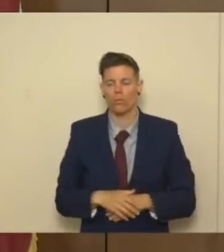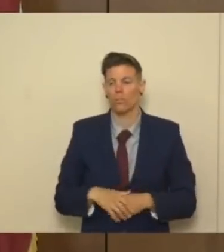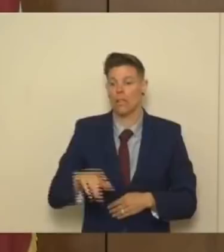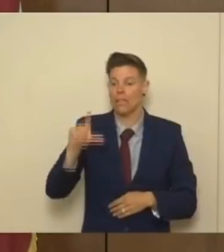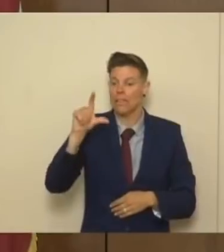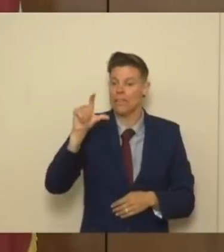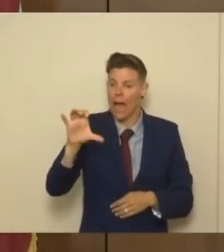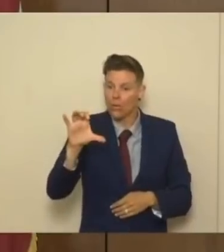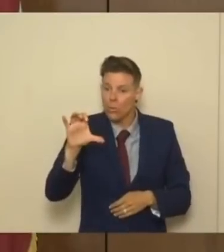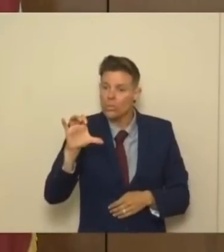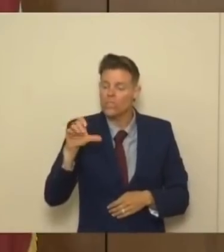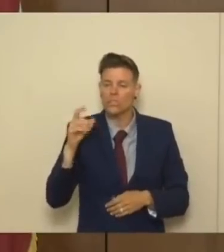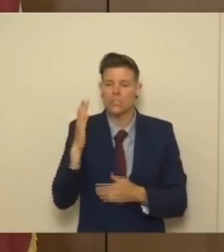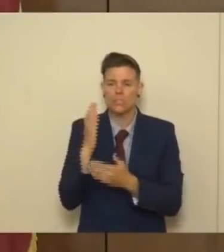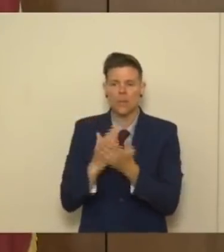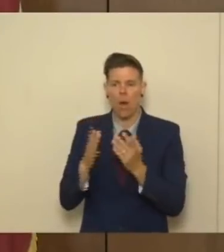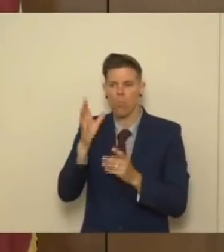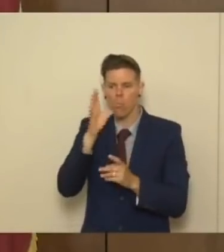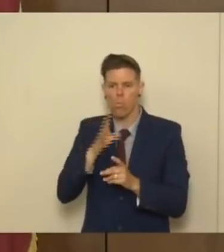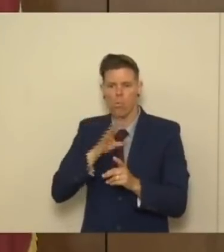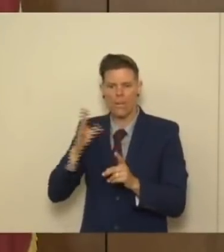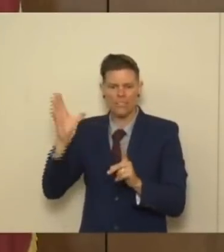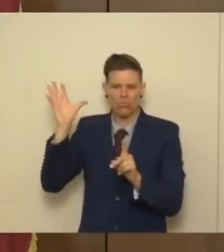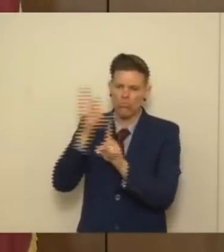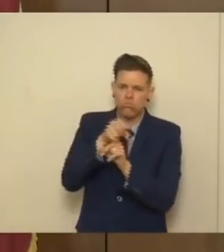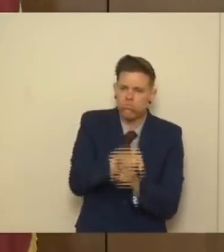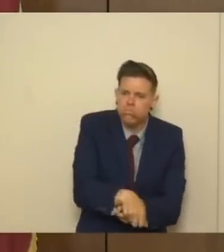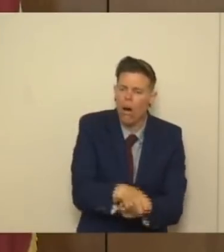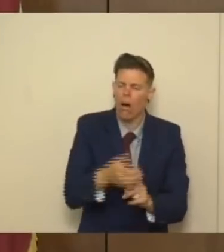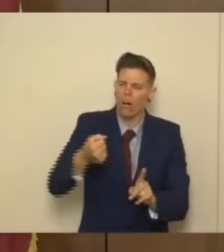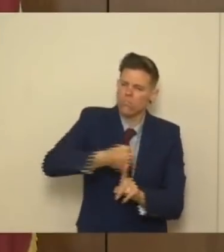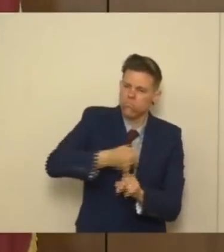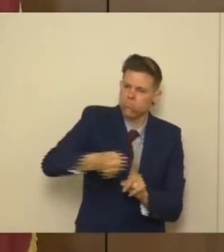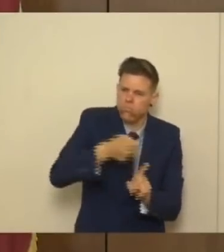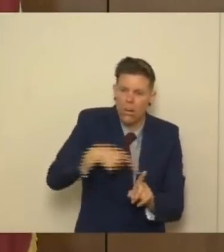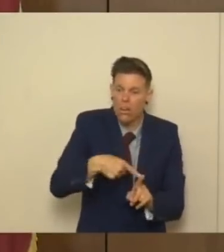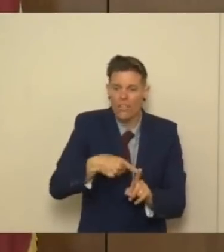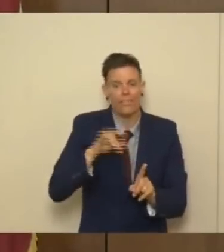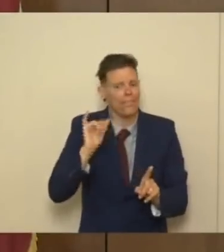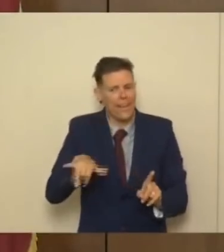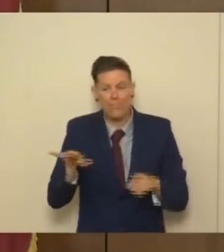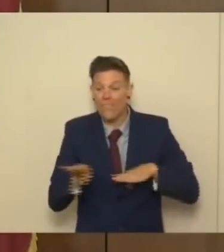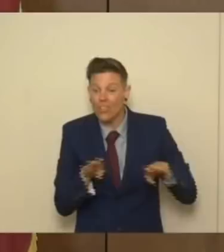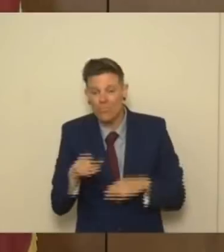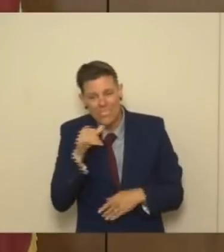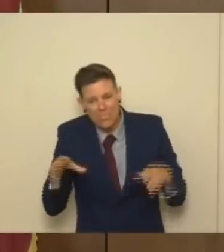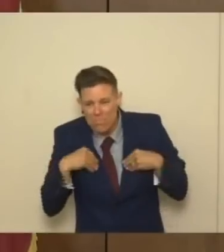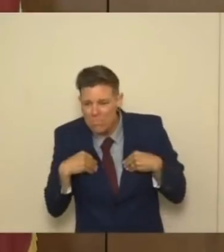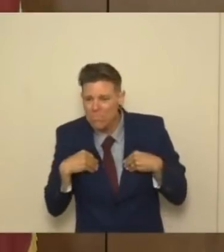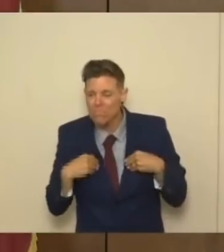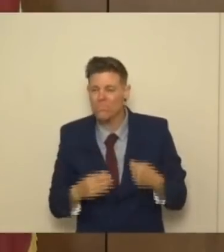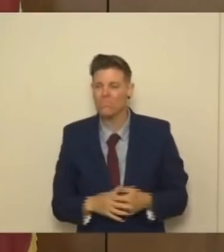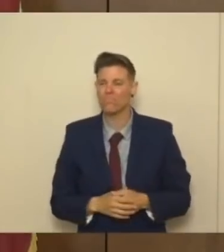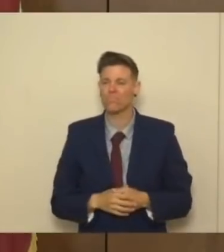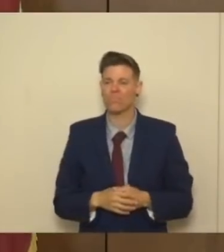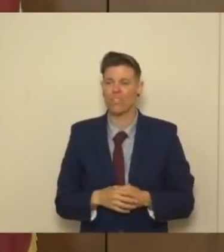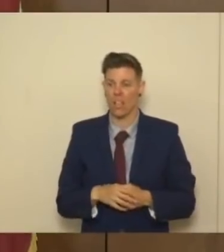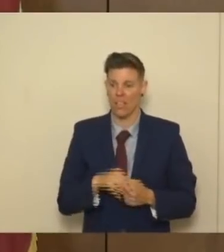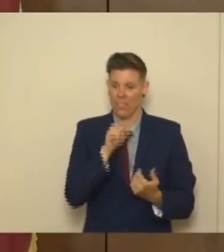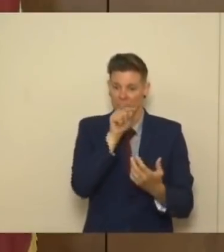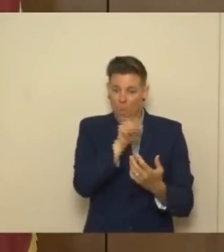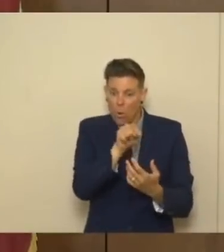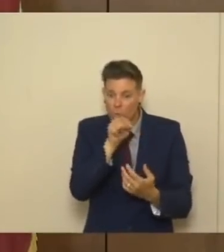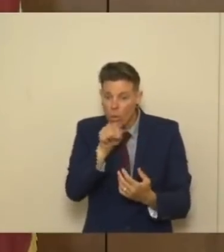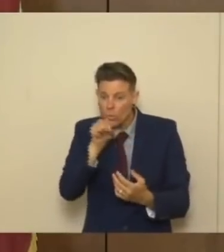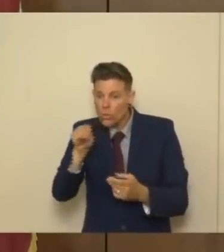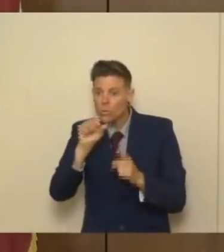in Las Cruces. By and large, this is a state that has really embraced that our strength are our